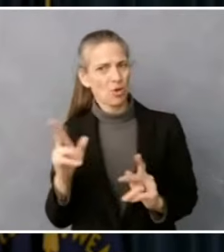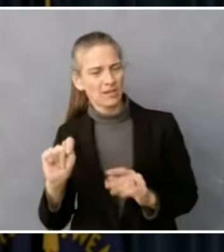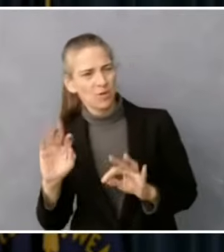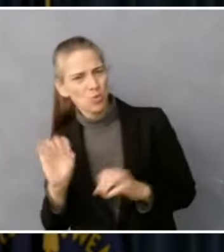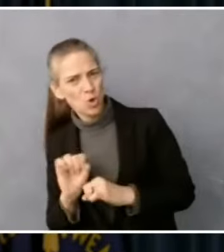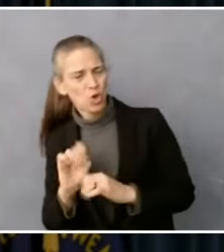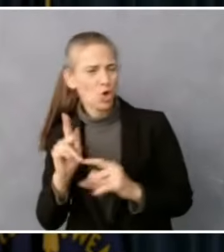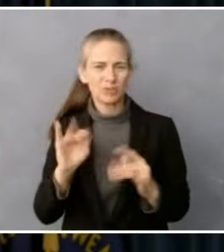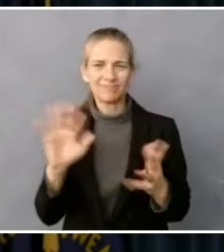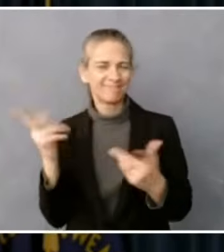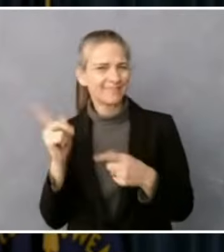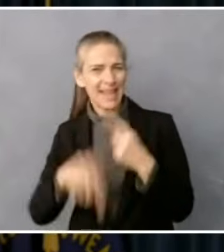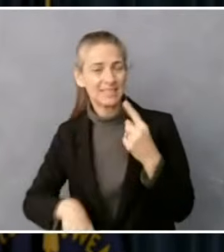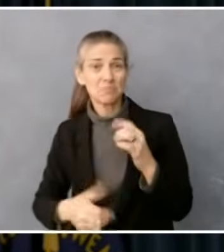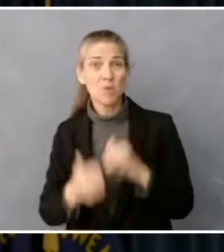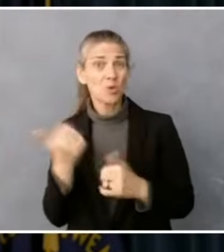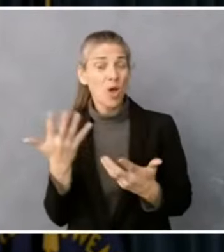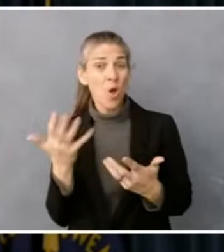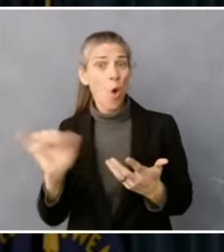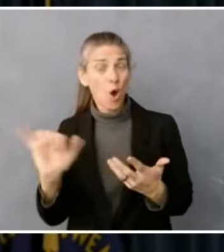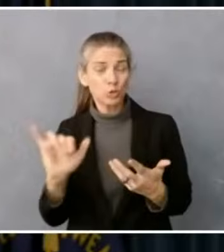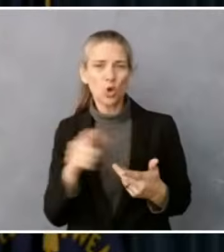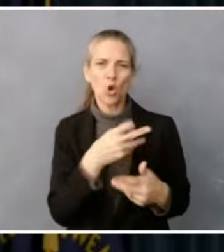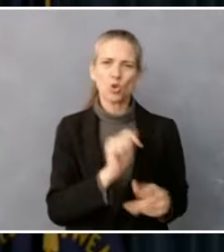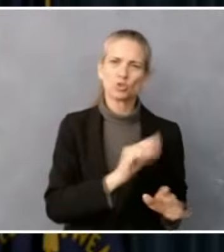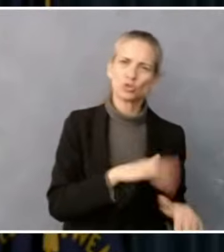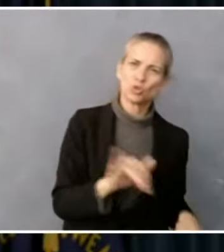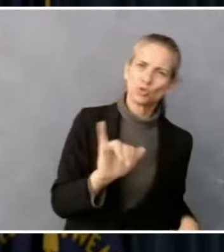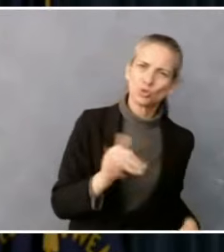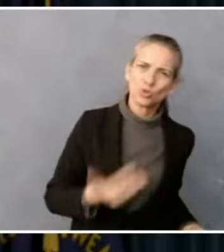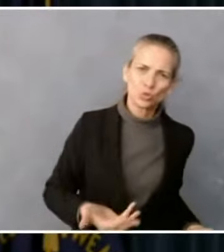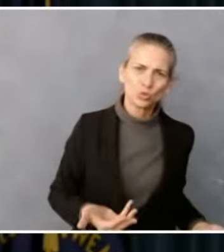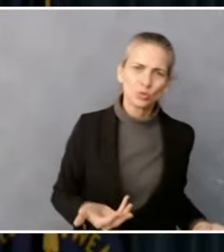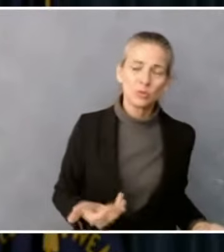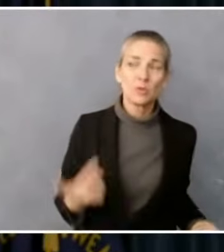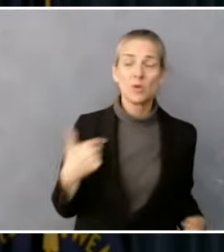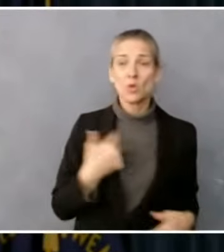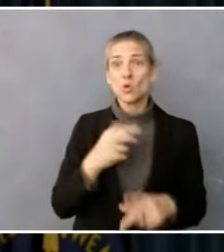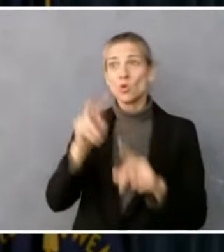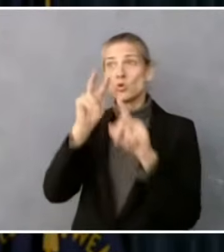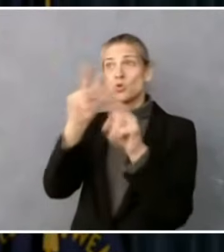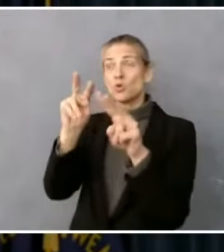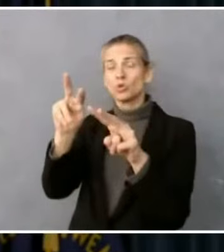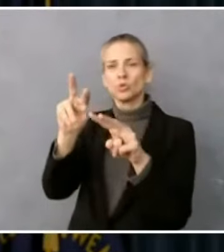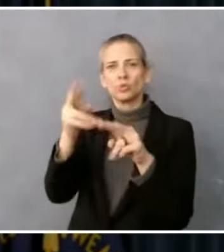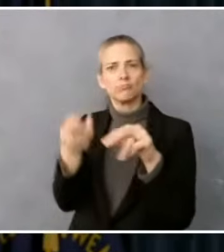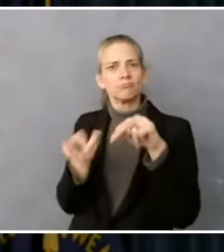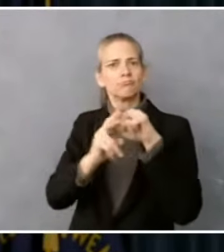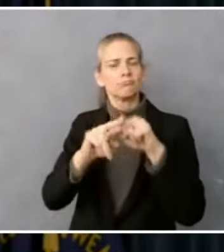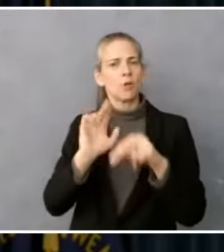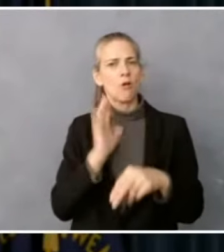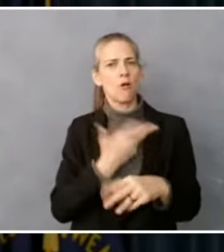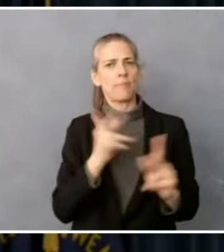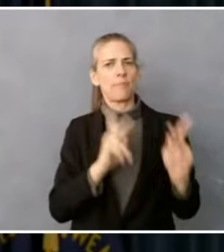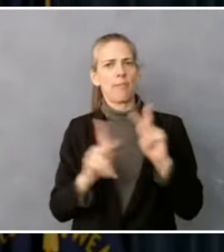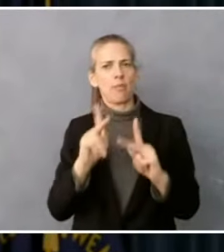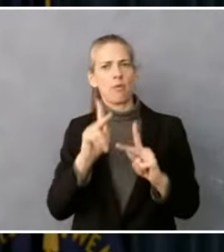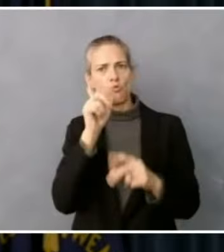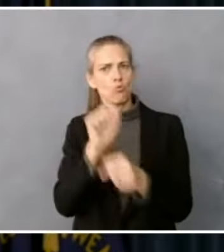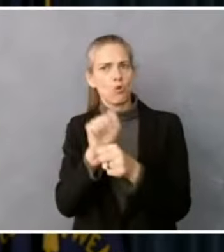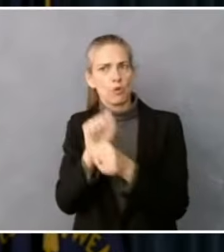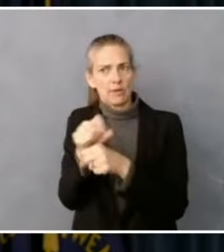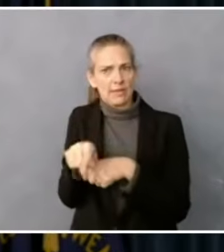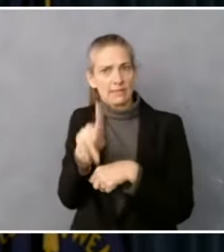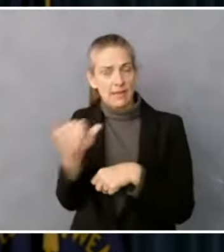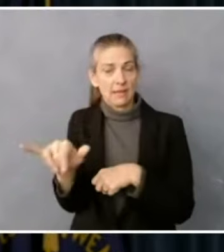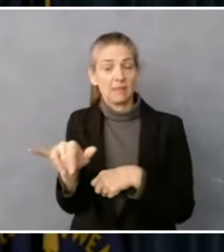time, pre-K is projected to grow Kentucky's workforce by up to 70,000 people. And studies show that for every $1 invested in pre-K, we